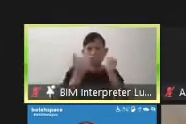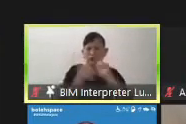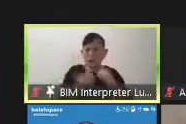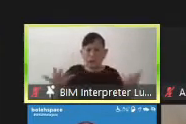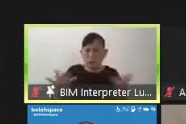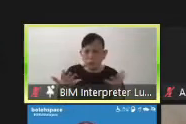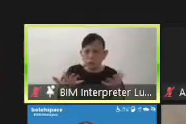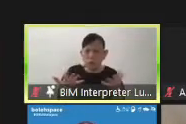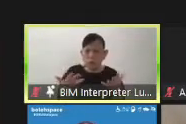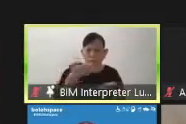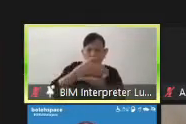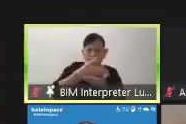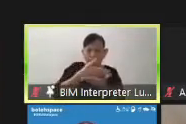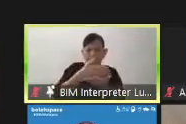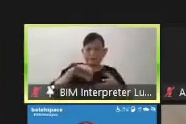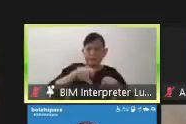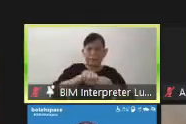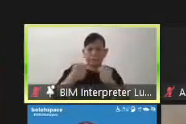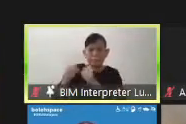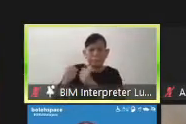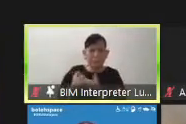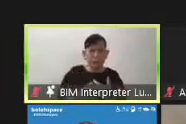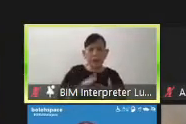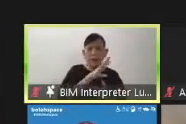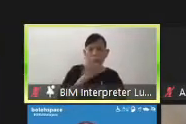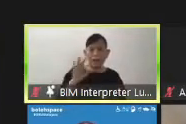Be part of the future. The future is